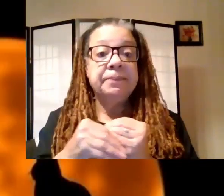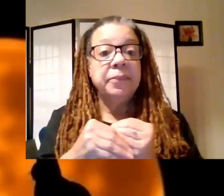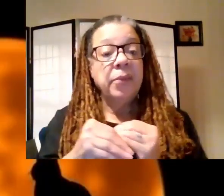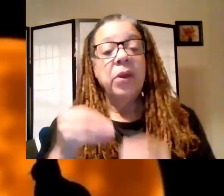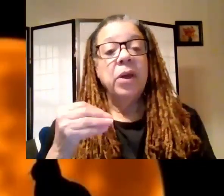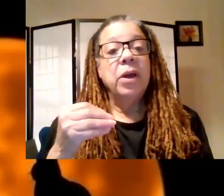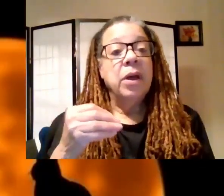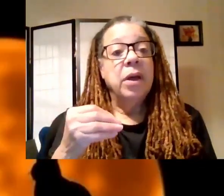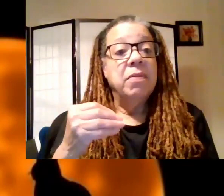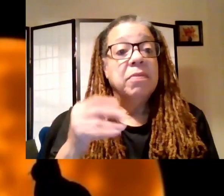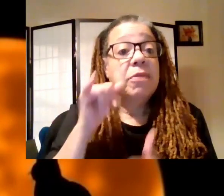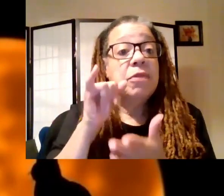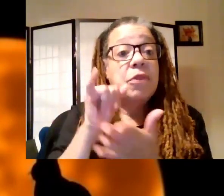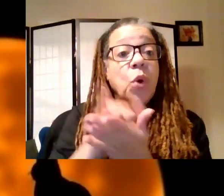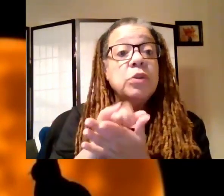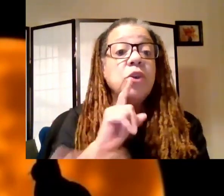very